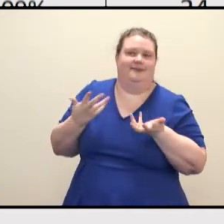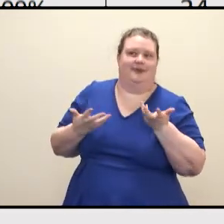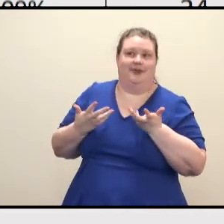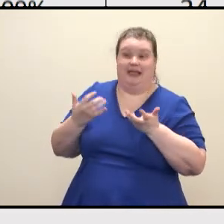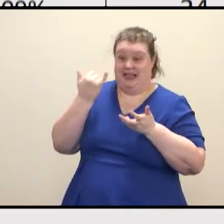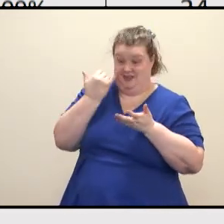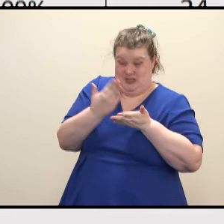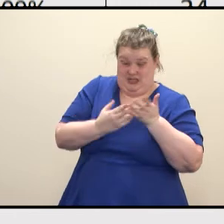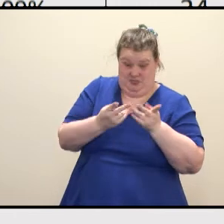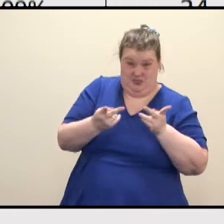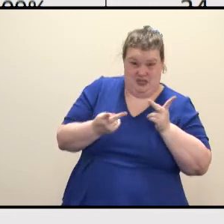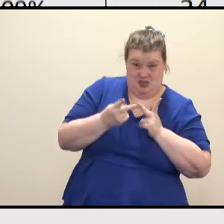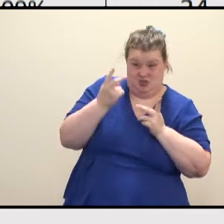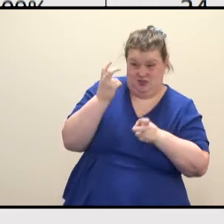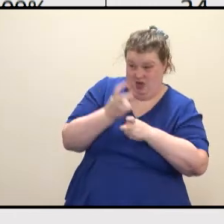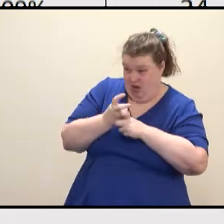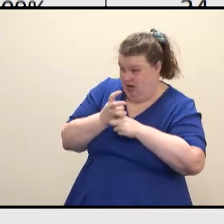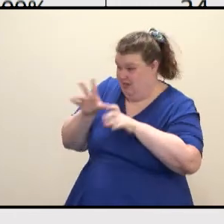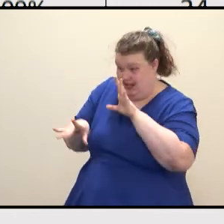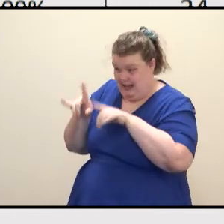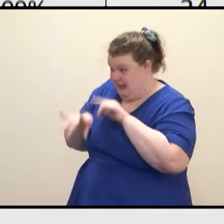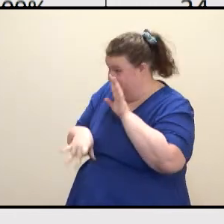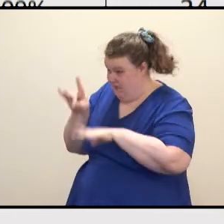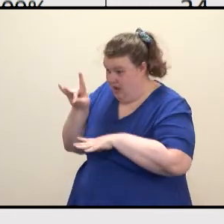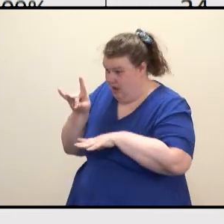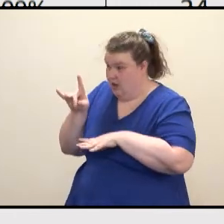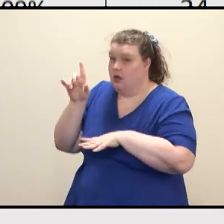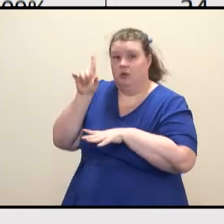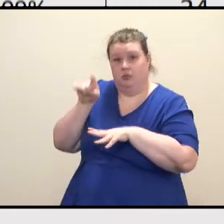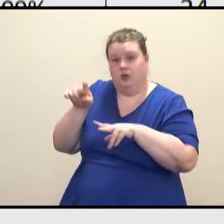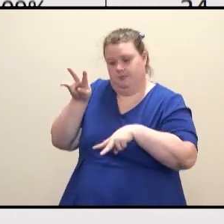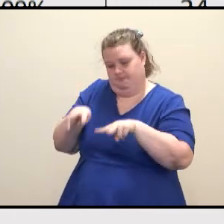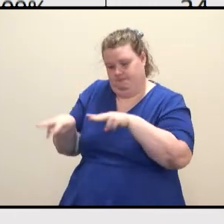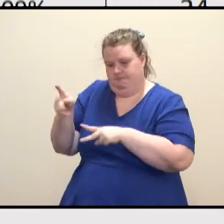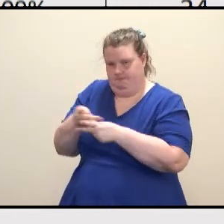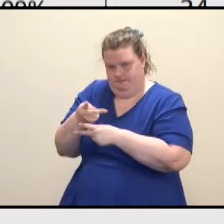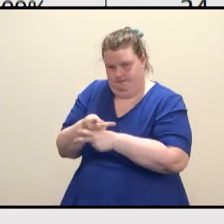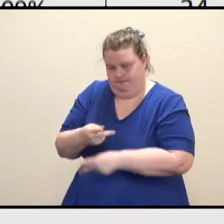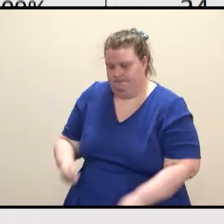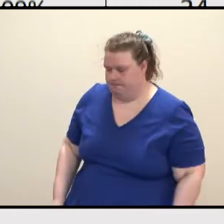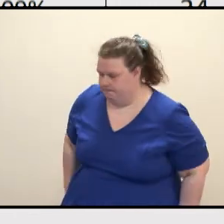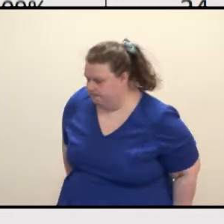to really recruit to the district, that is something to consider when we're looking at the plan.